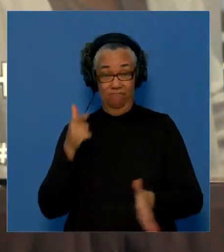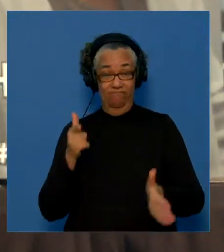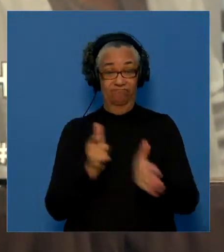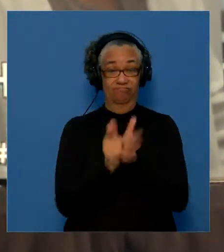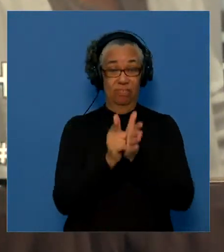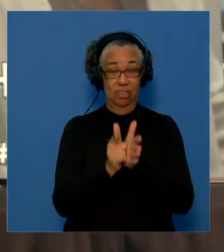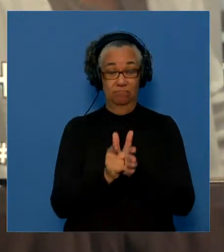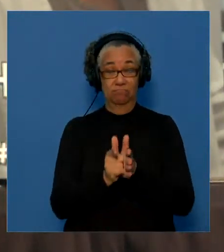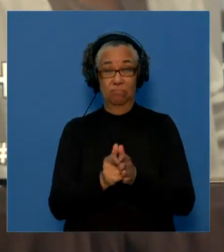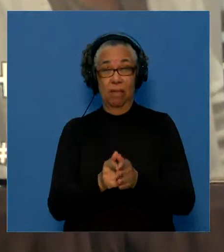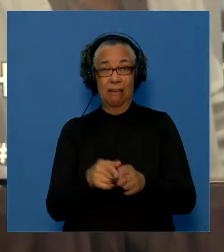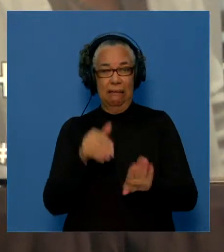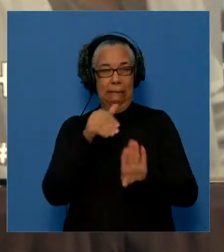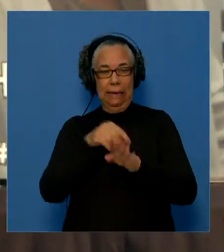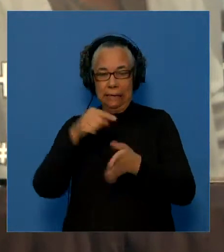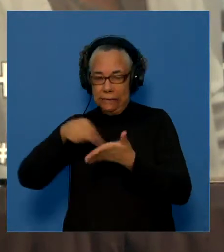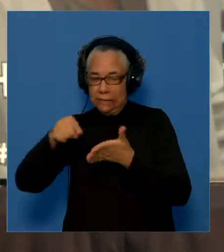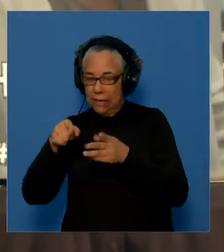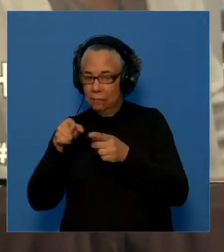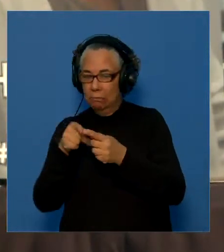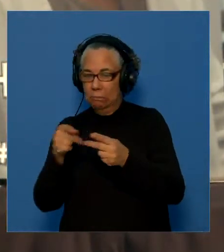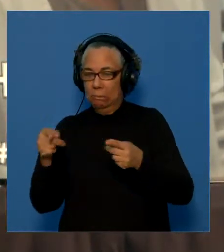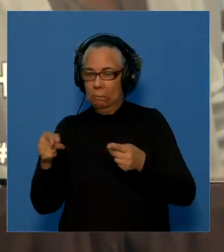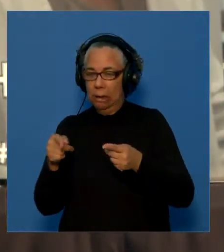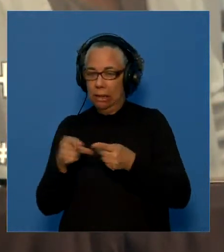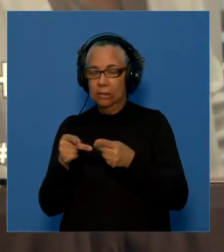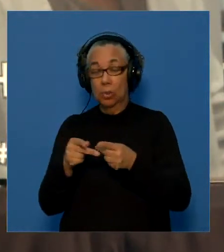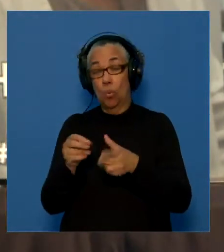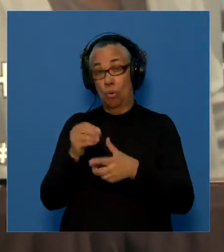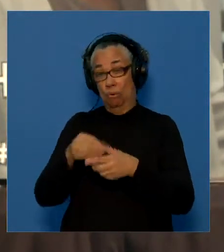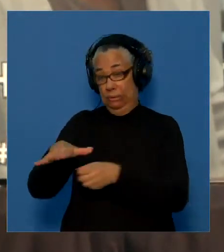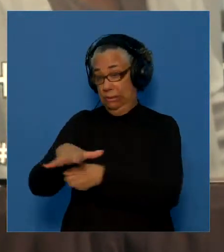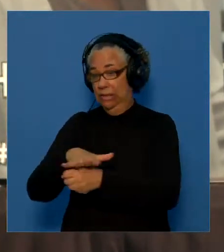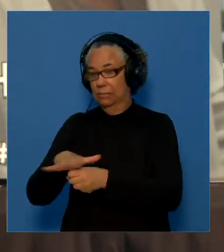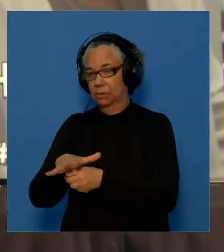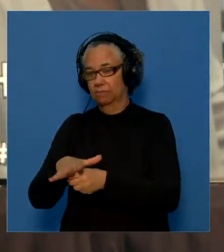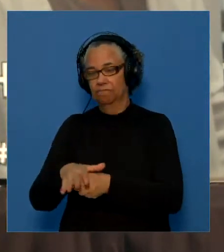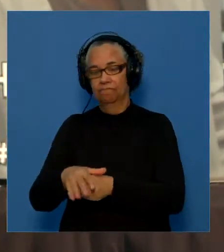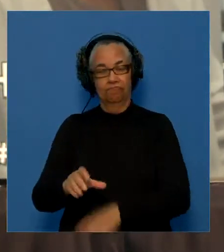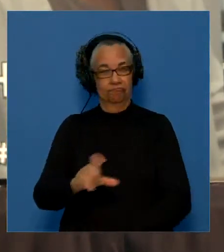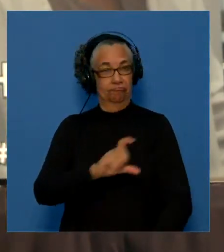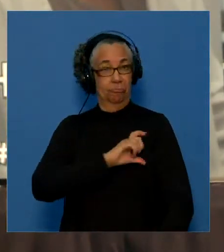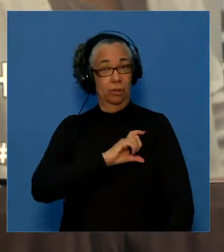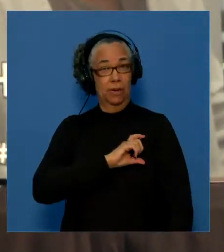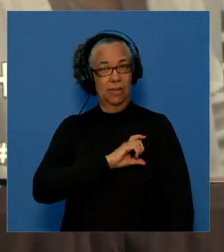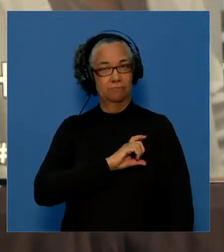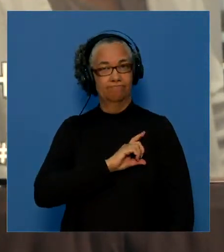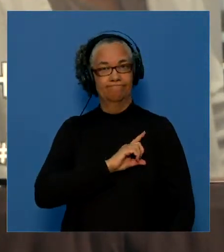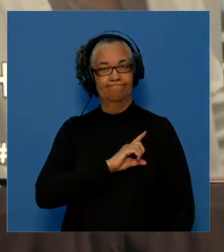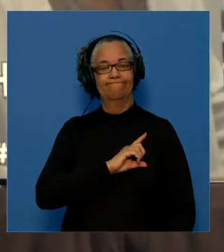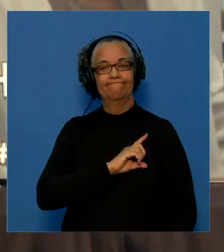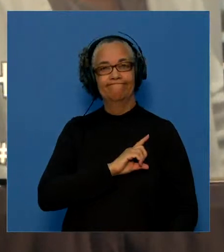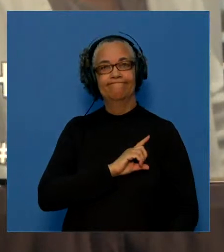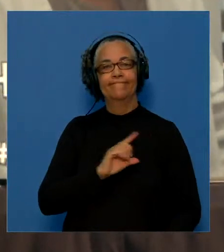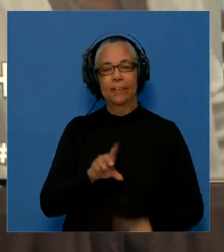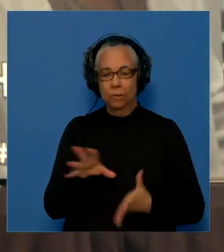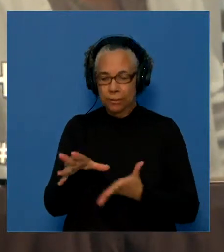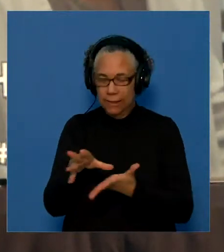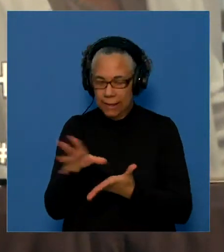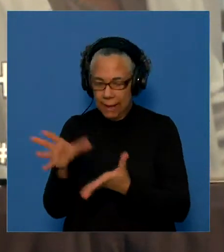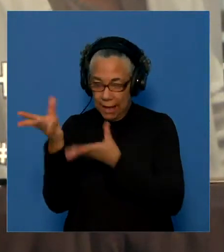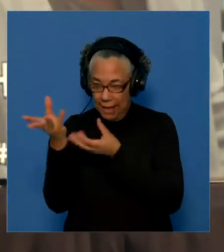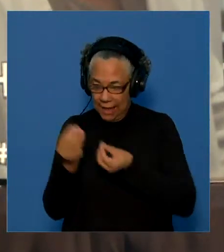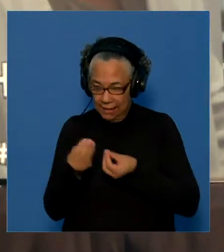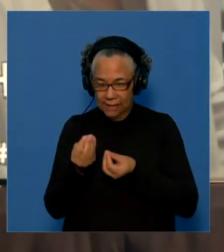at a checkpoint or at an establishment or any other location, the Bermuda Police Service will take the requisite information